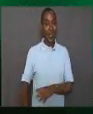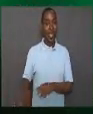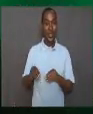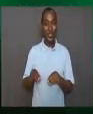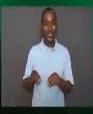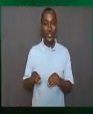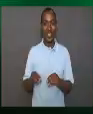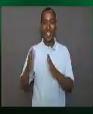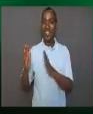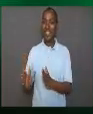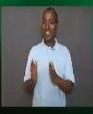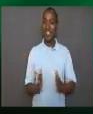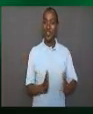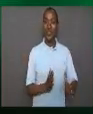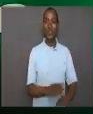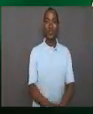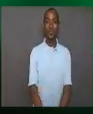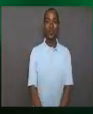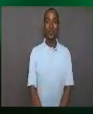Students, let's get ready.